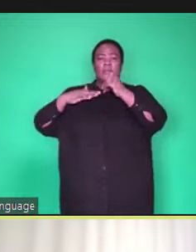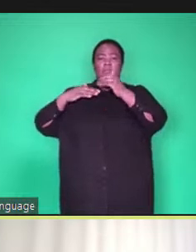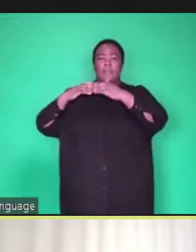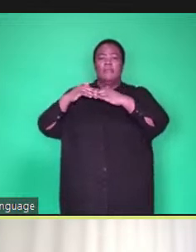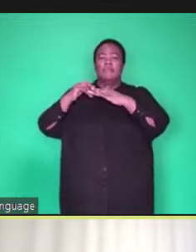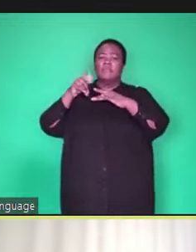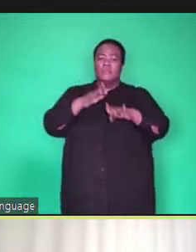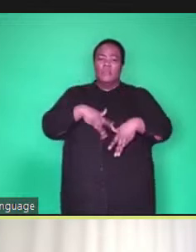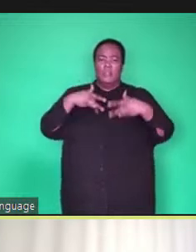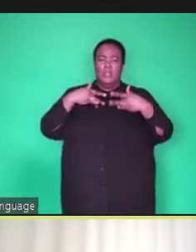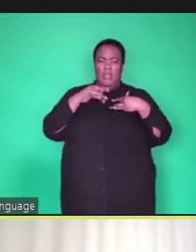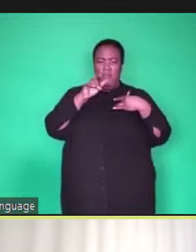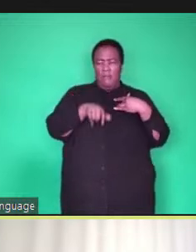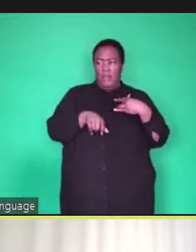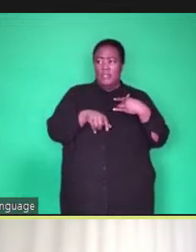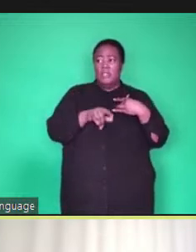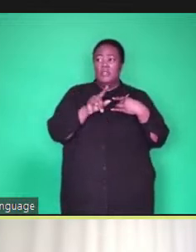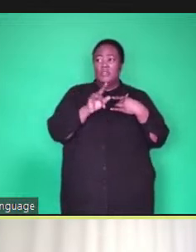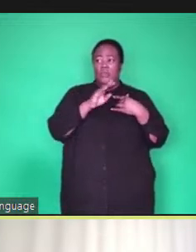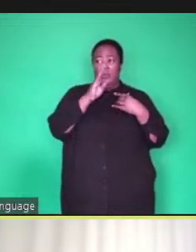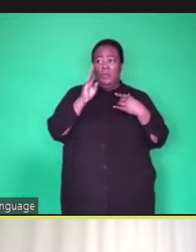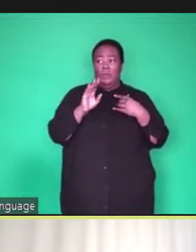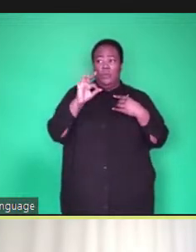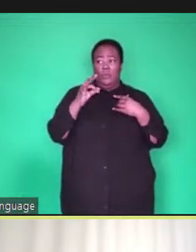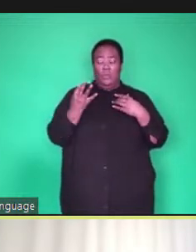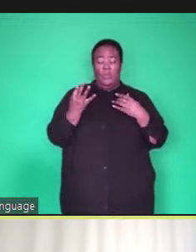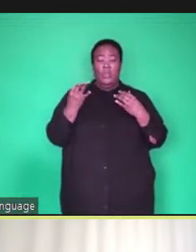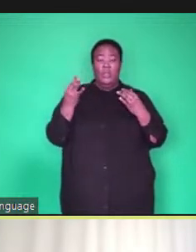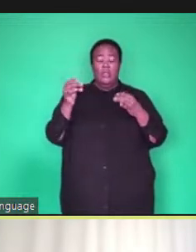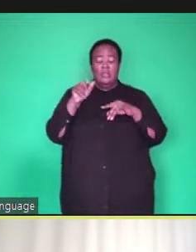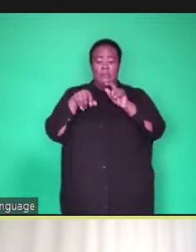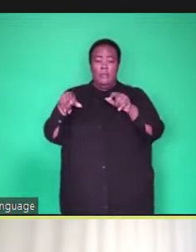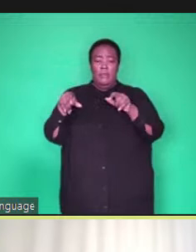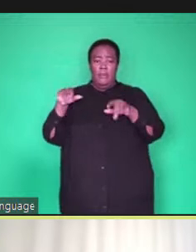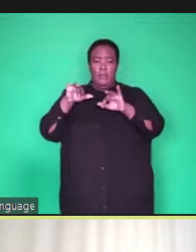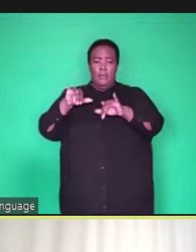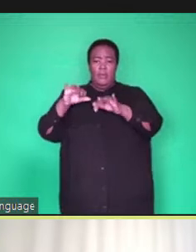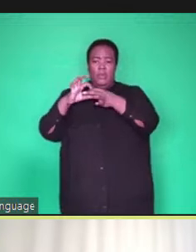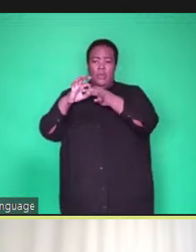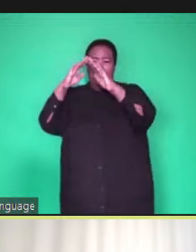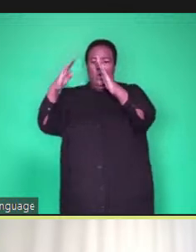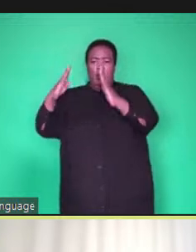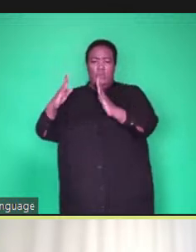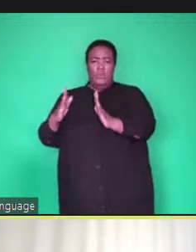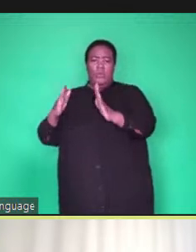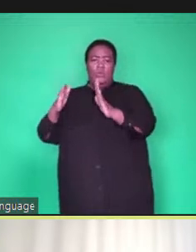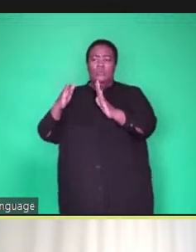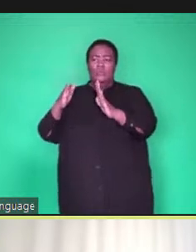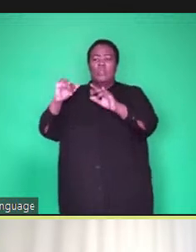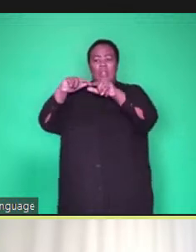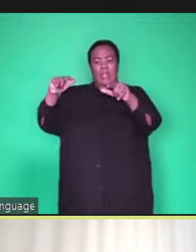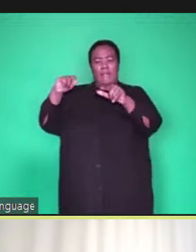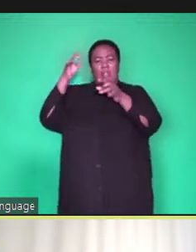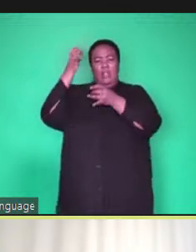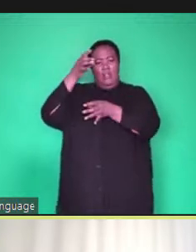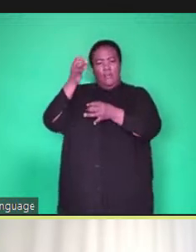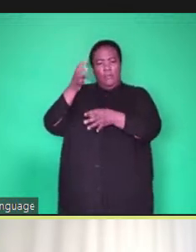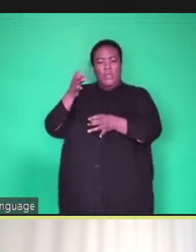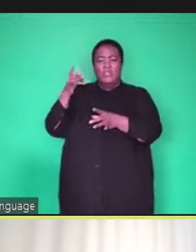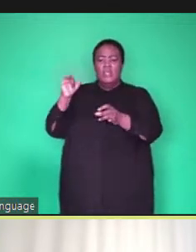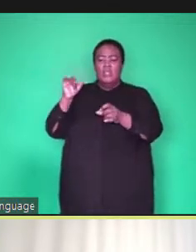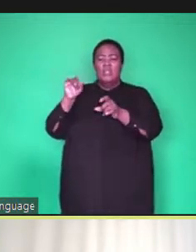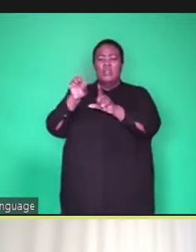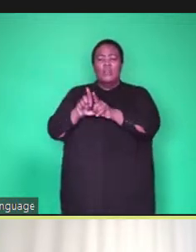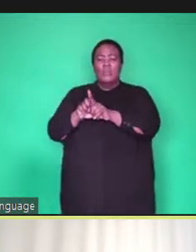Thirdly, although NIDS is a panel of individuals rather than of households, it provides household level information in each wave, including a full